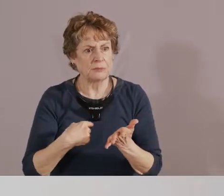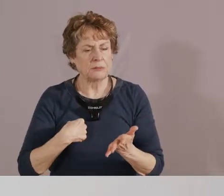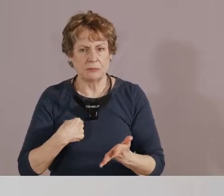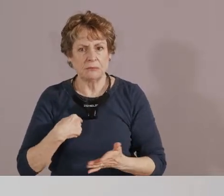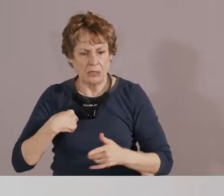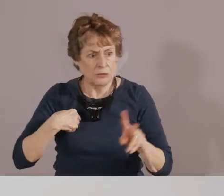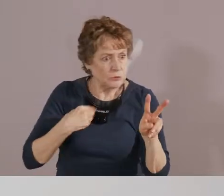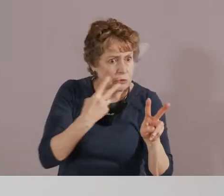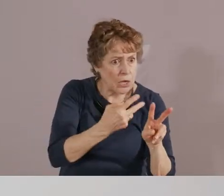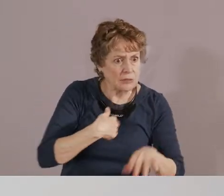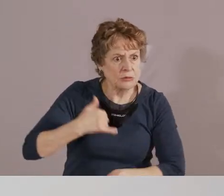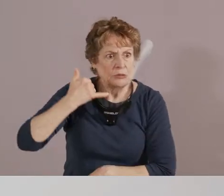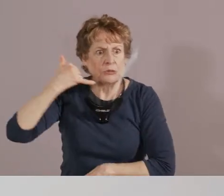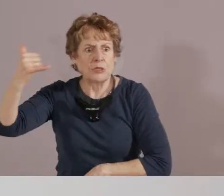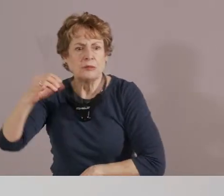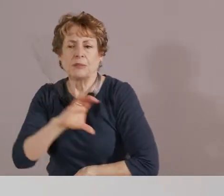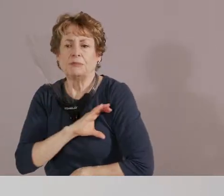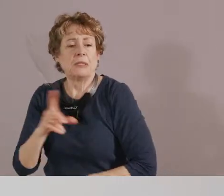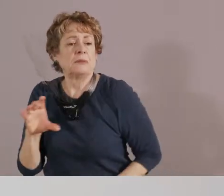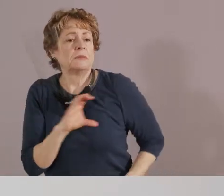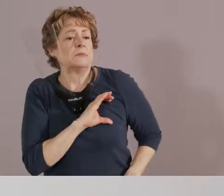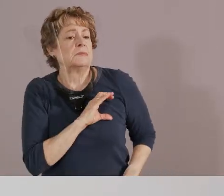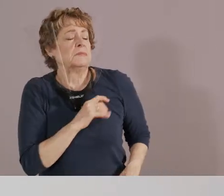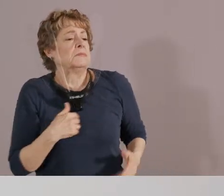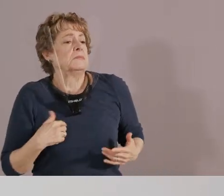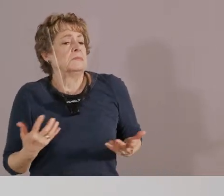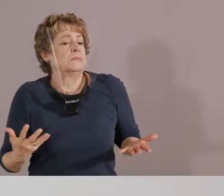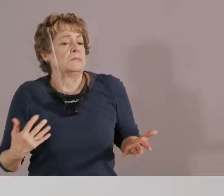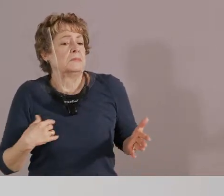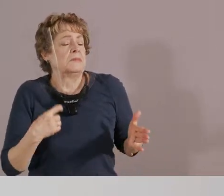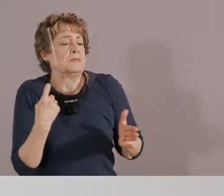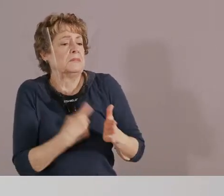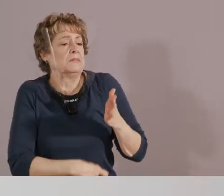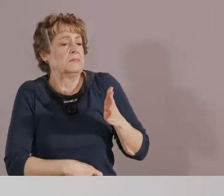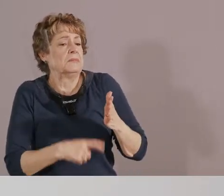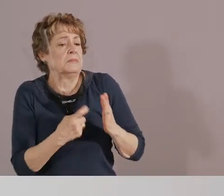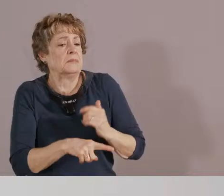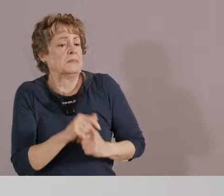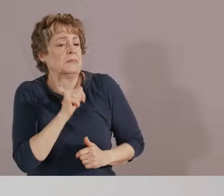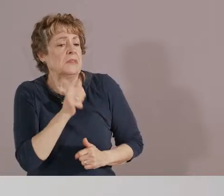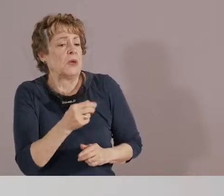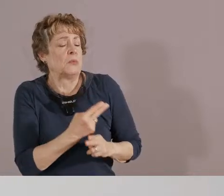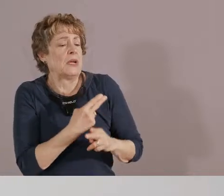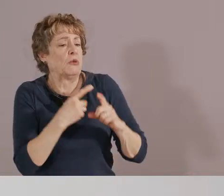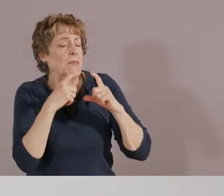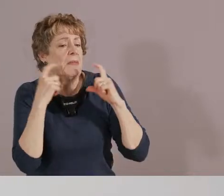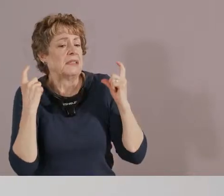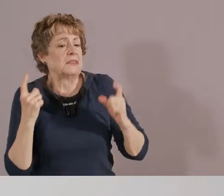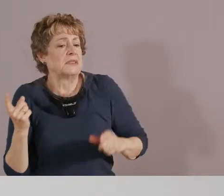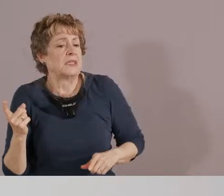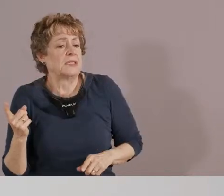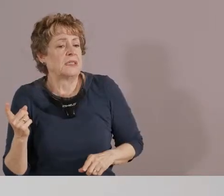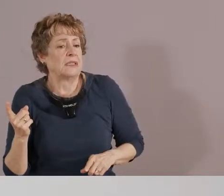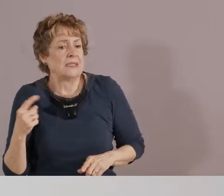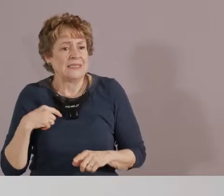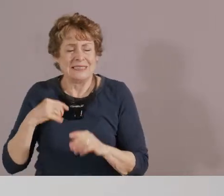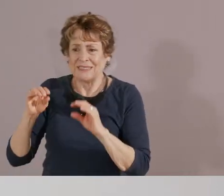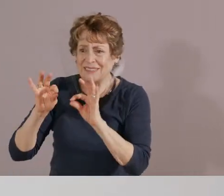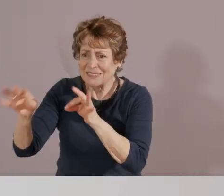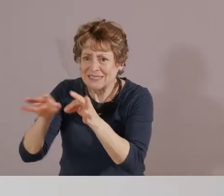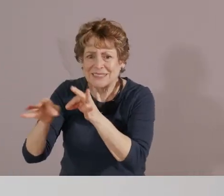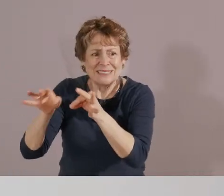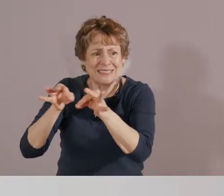education process. They're not citing anybody for not wearing a mask or this and that. It appears to me there needs to be some type of state mandate